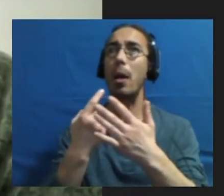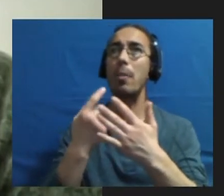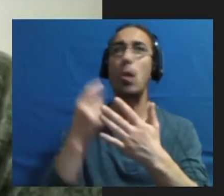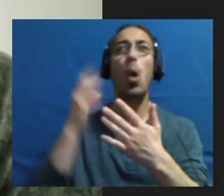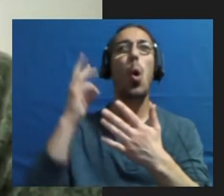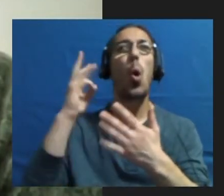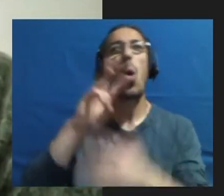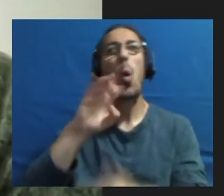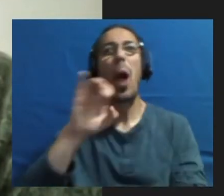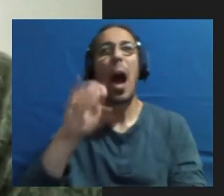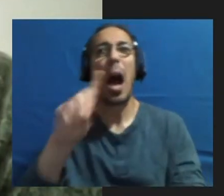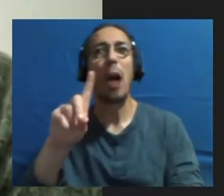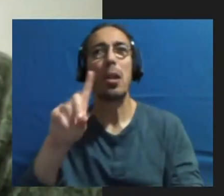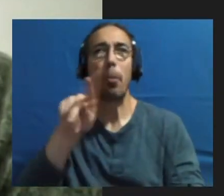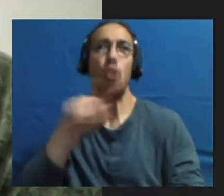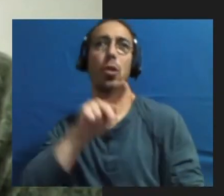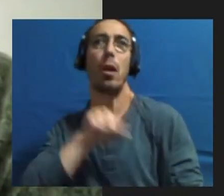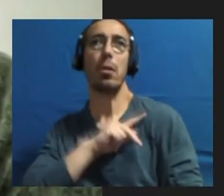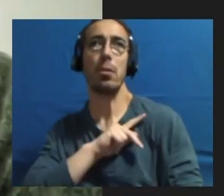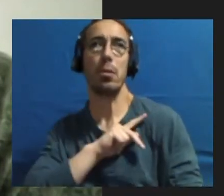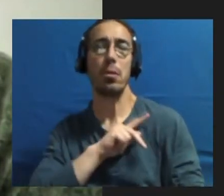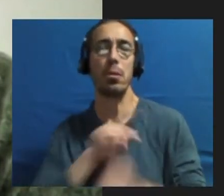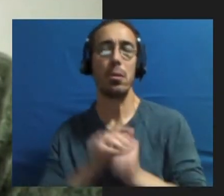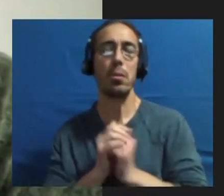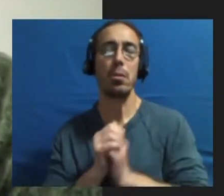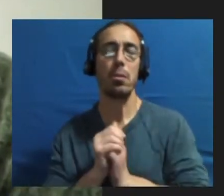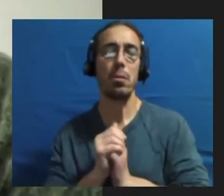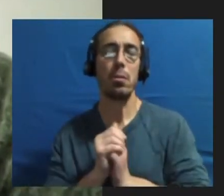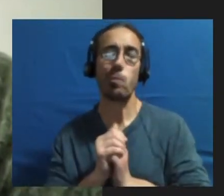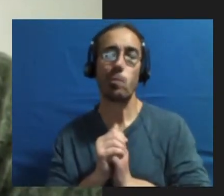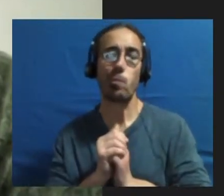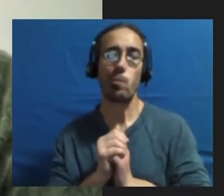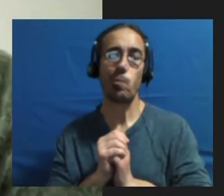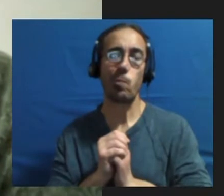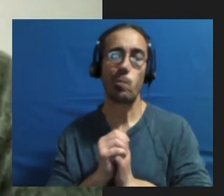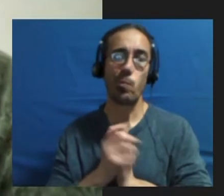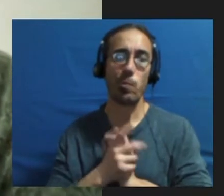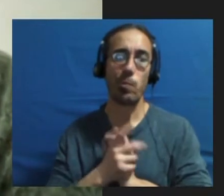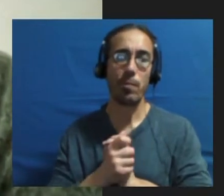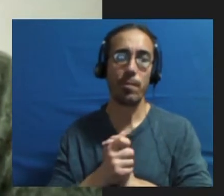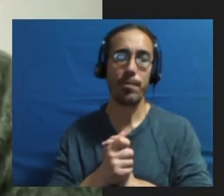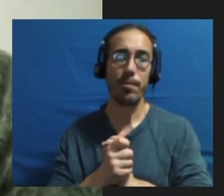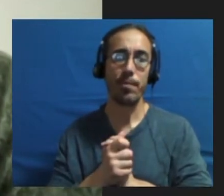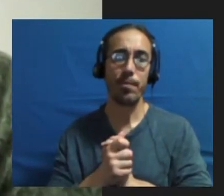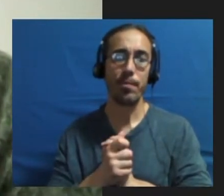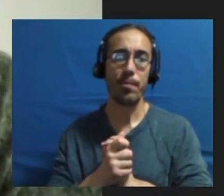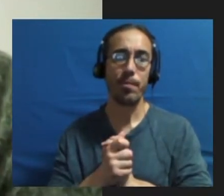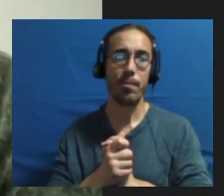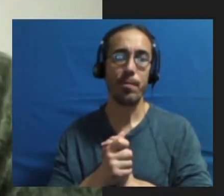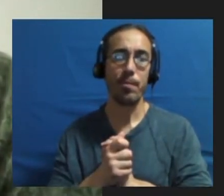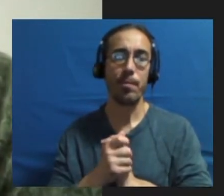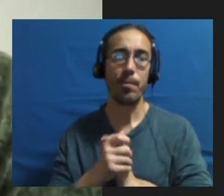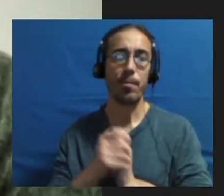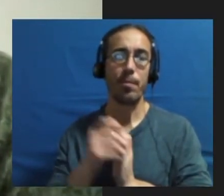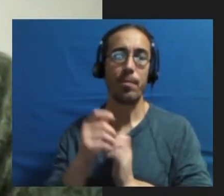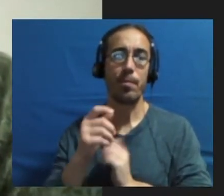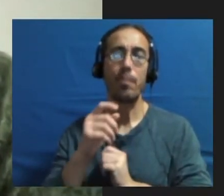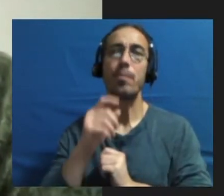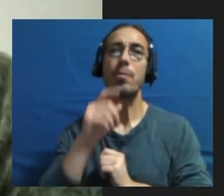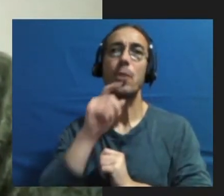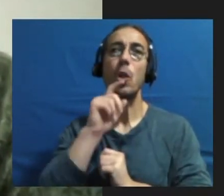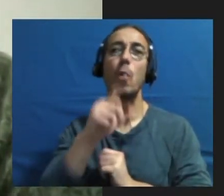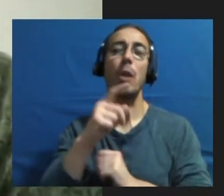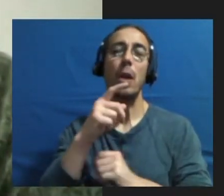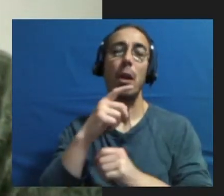And that really that really made me look at who I